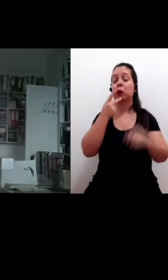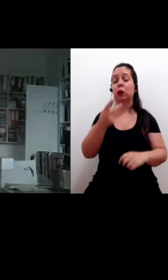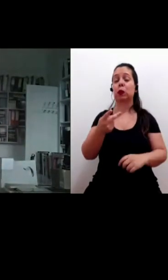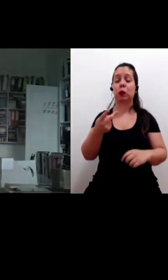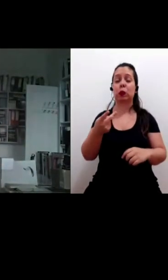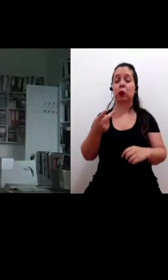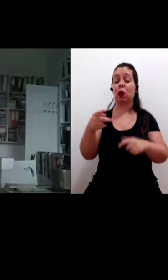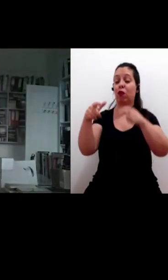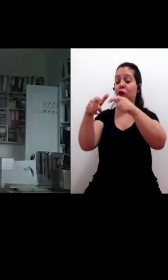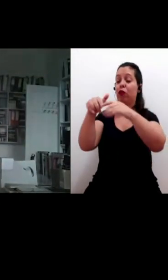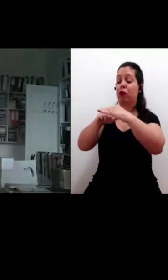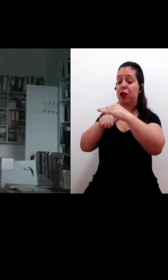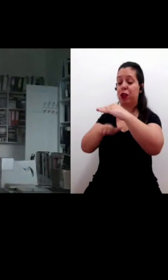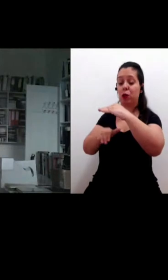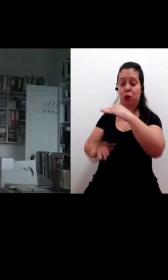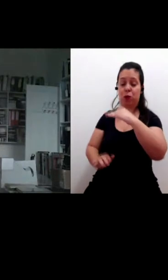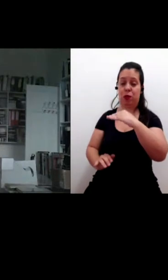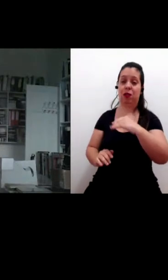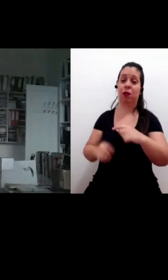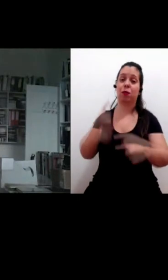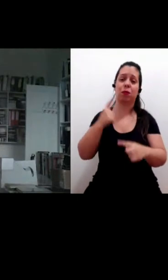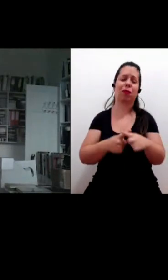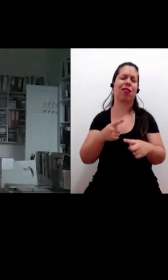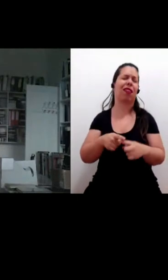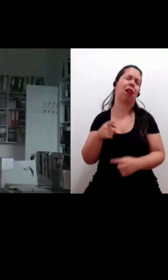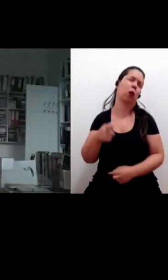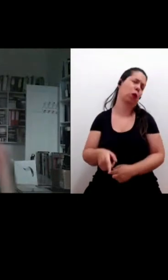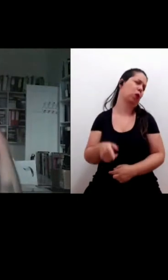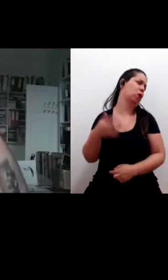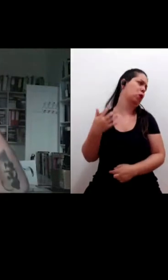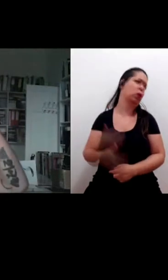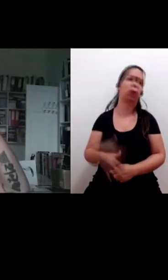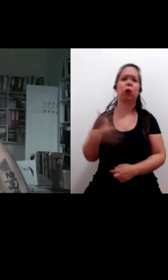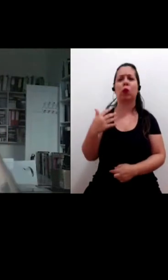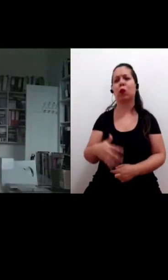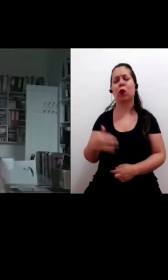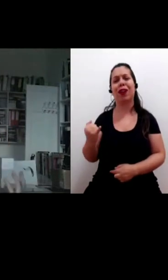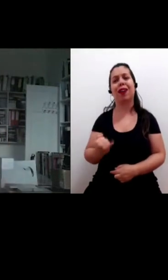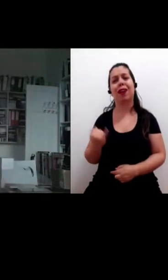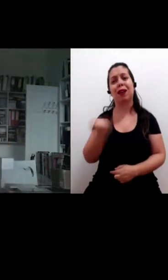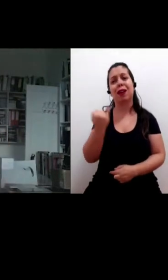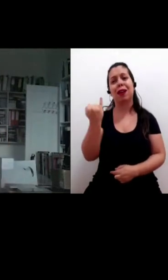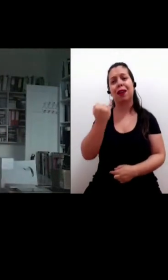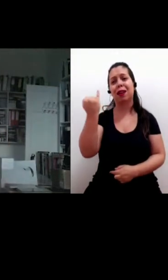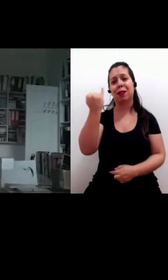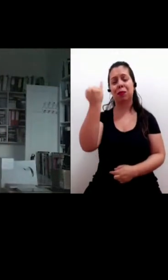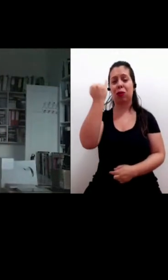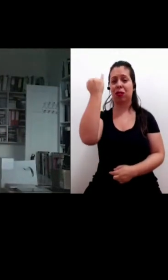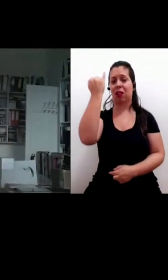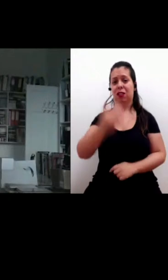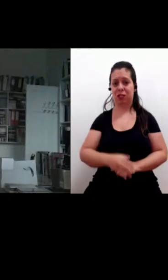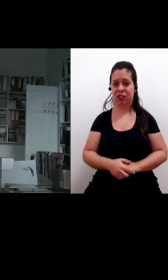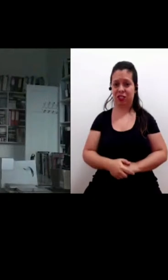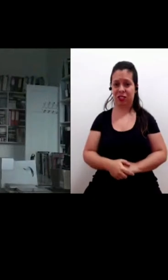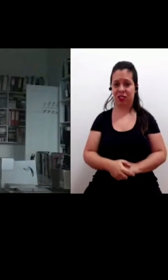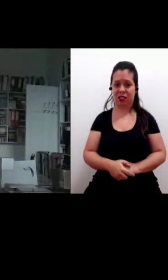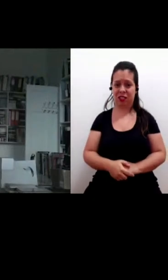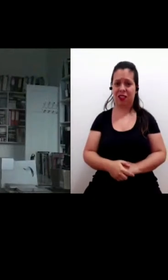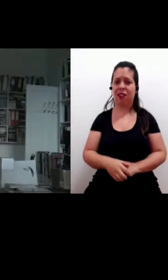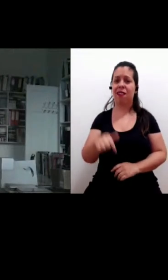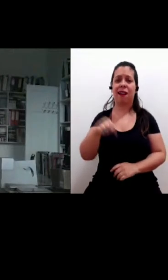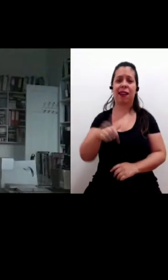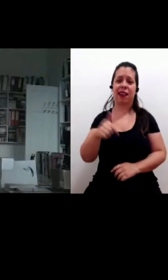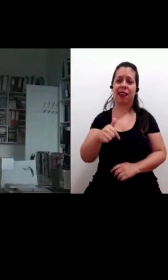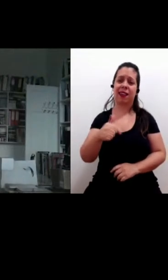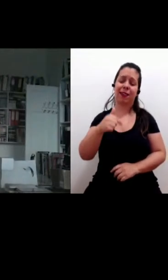are so huge, important for us, and being so neglected here and in some other parts